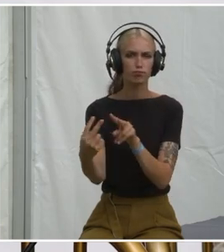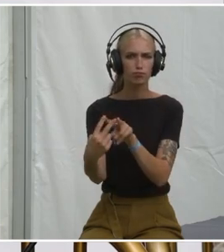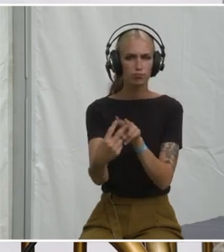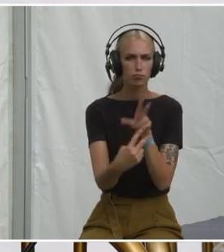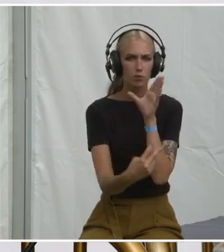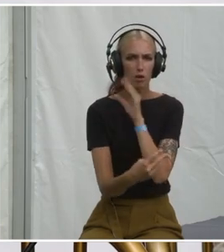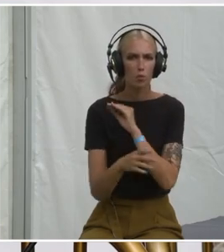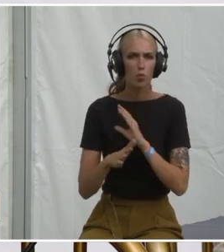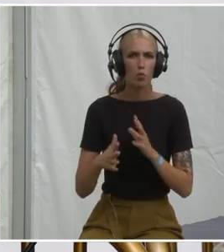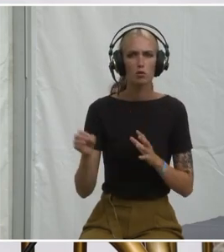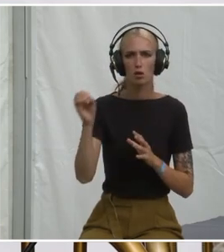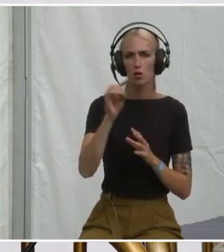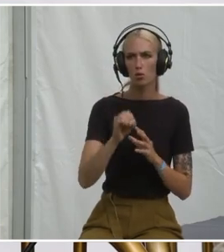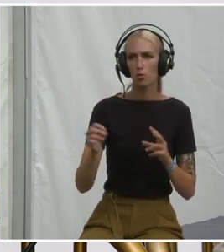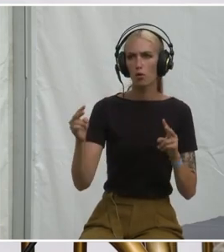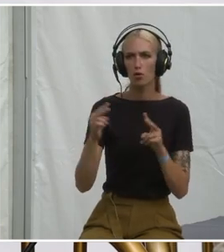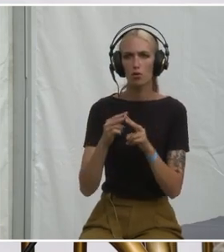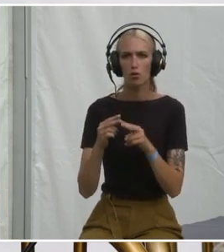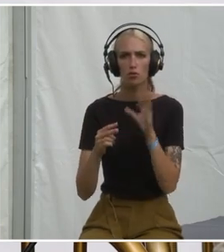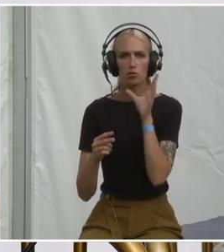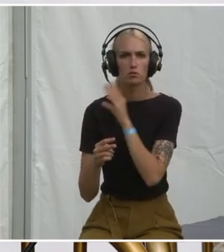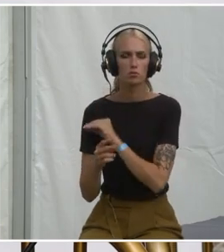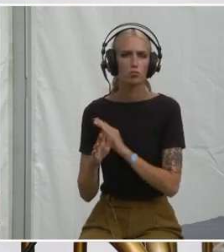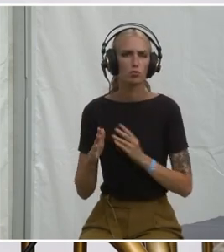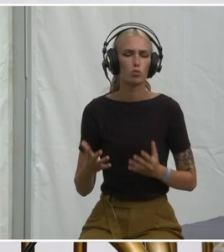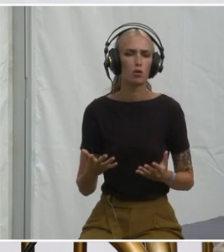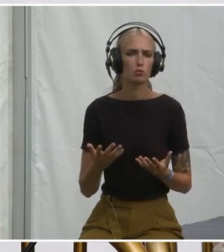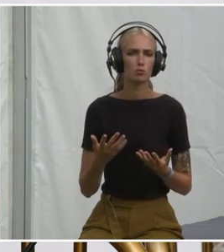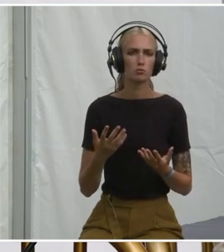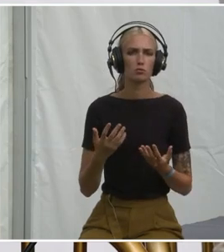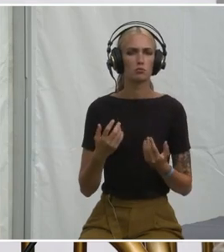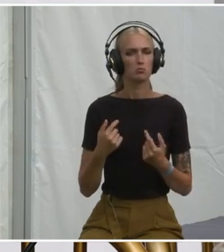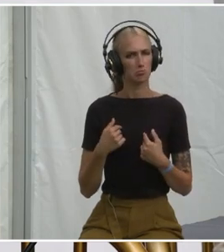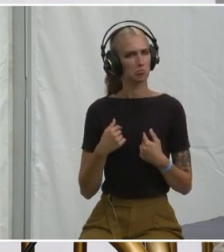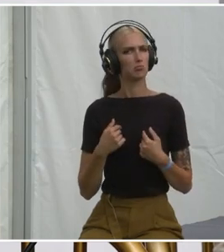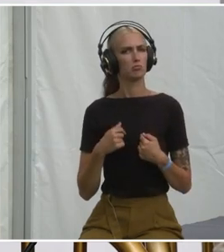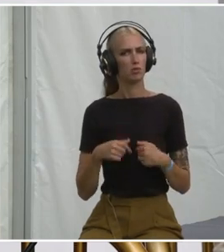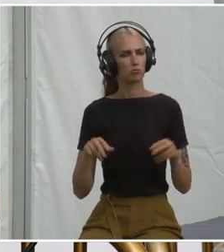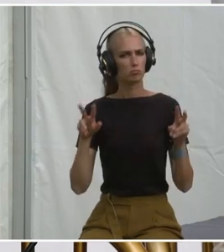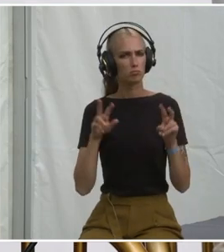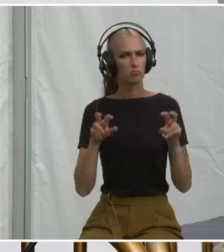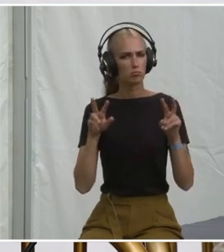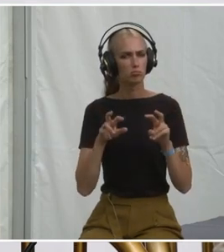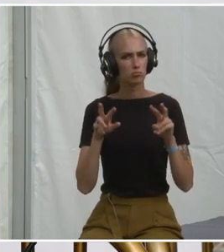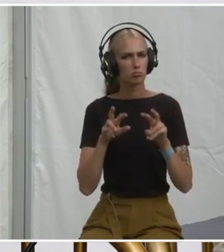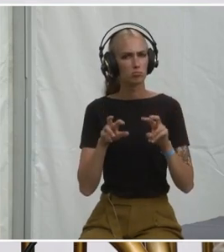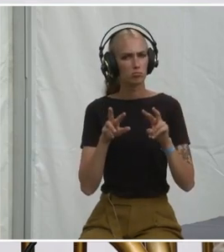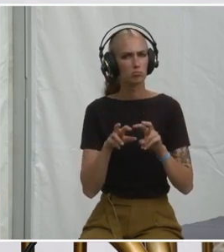towards the Europe, connecting backwards. And I started to study more or less intensively